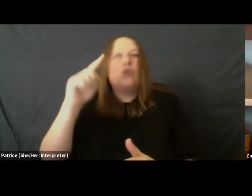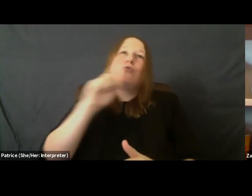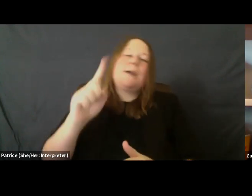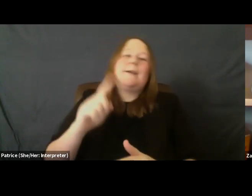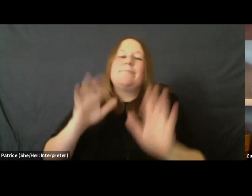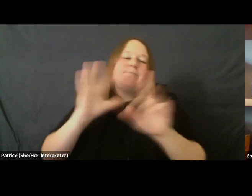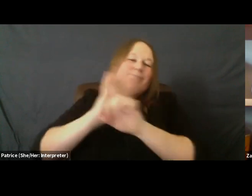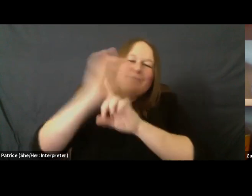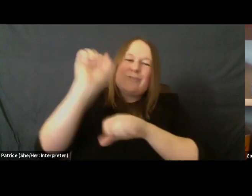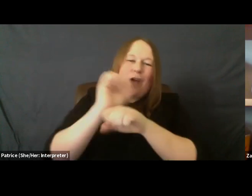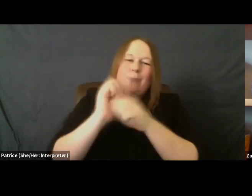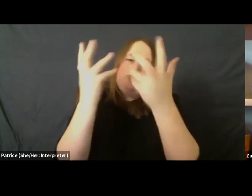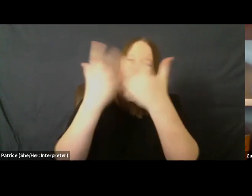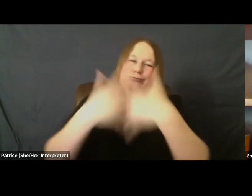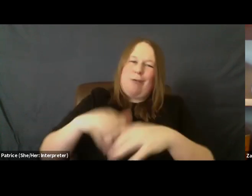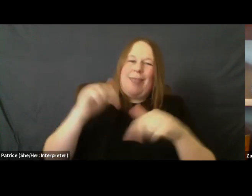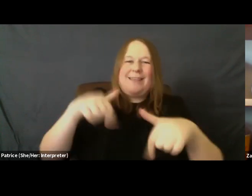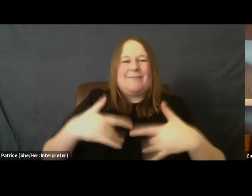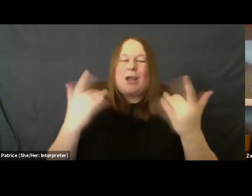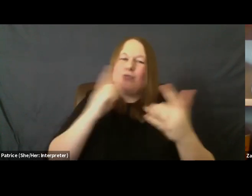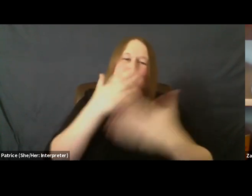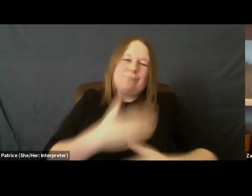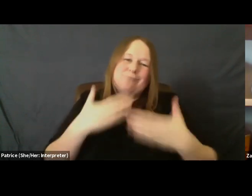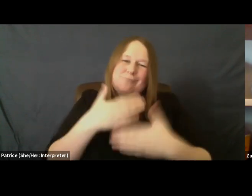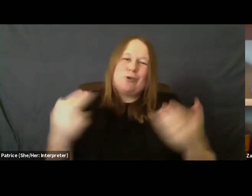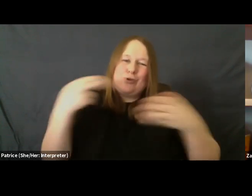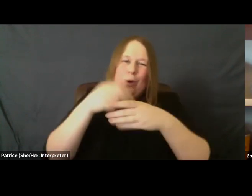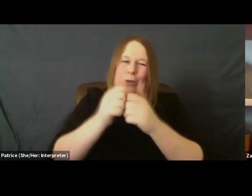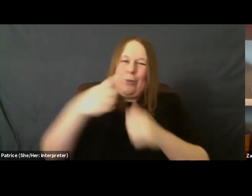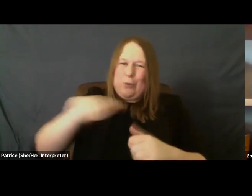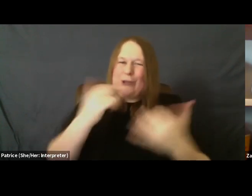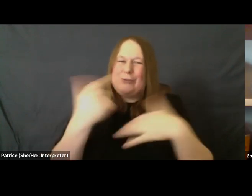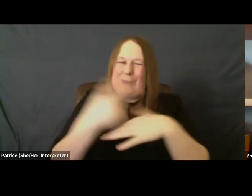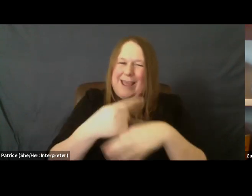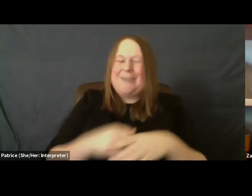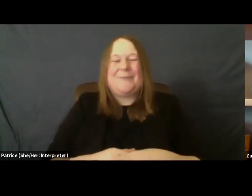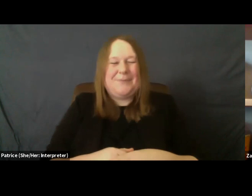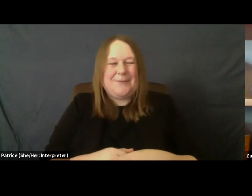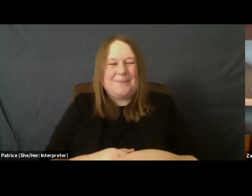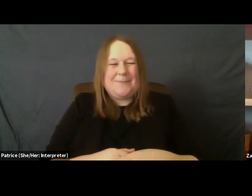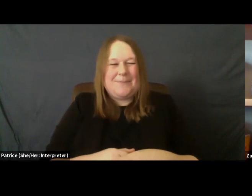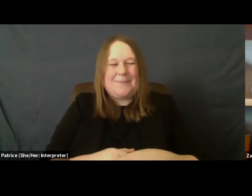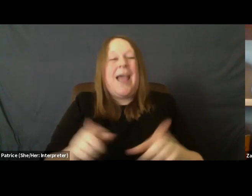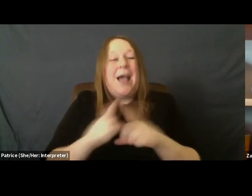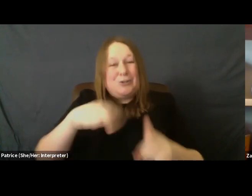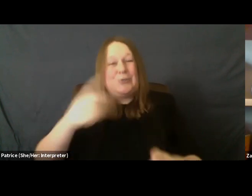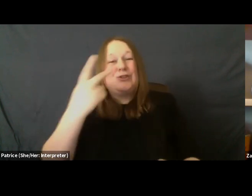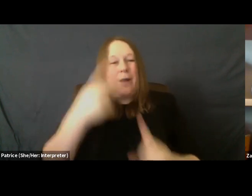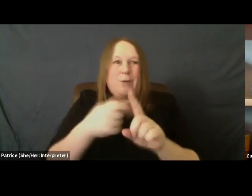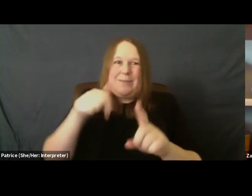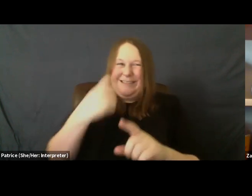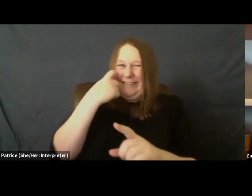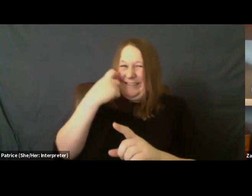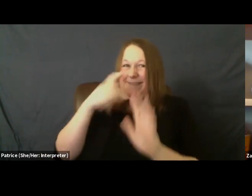superlative job putting together this event. It's a real pleasure to be here with you today. So as you saw from the video that